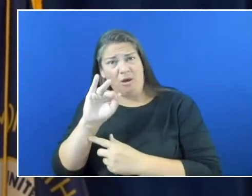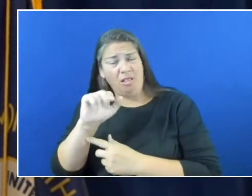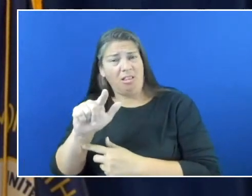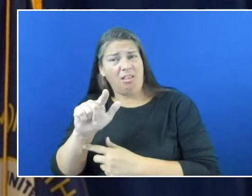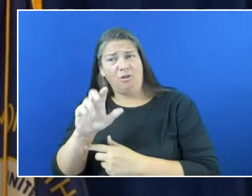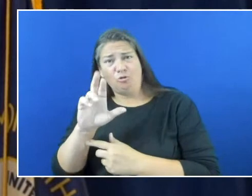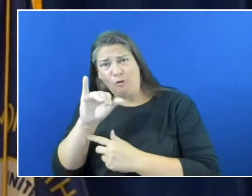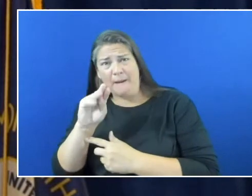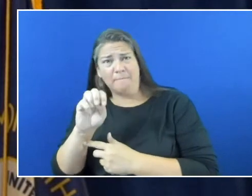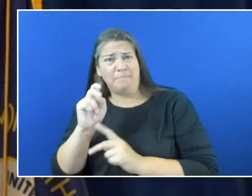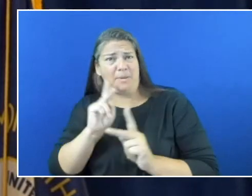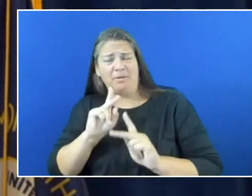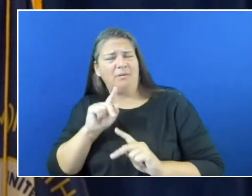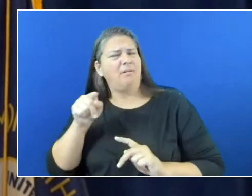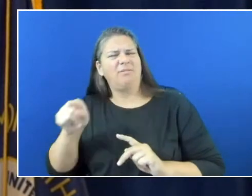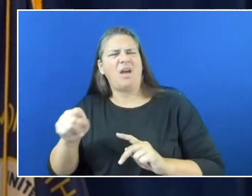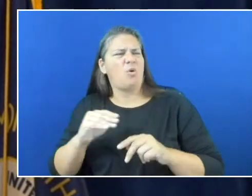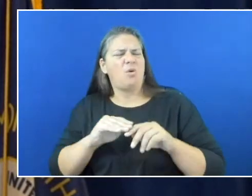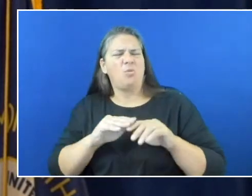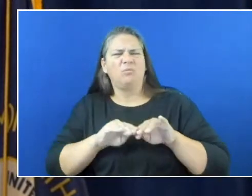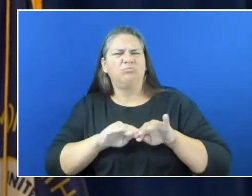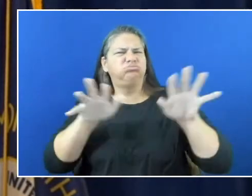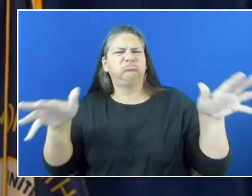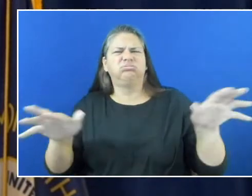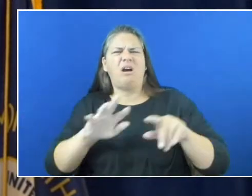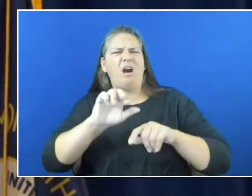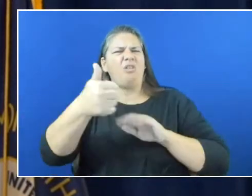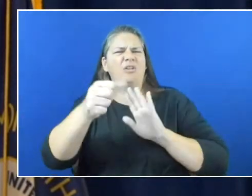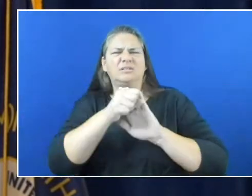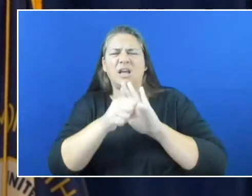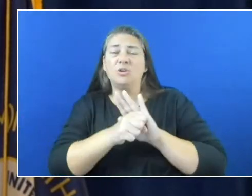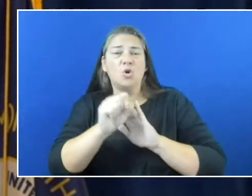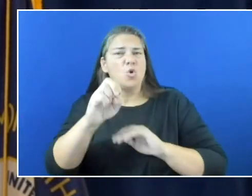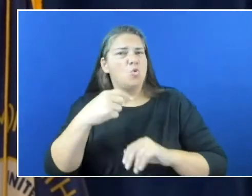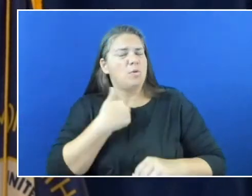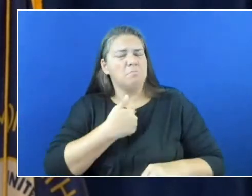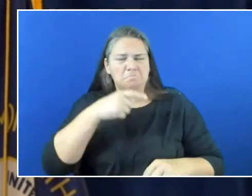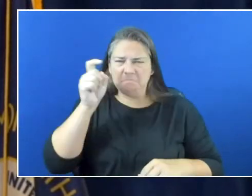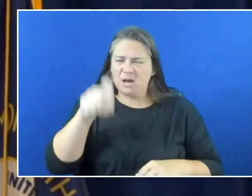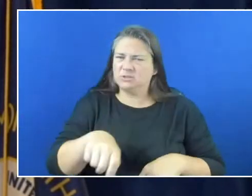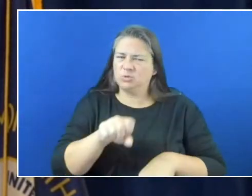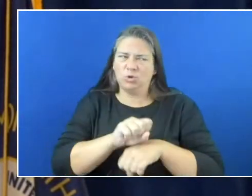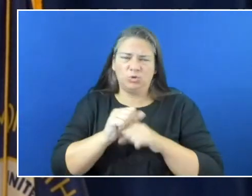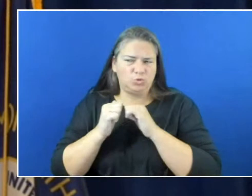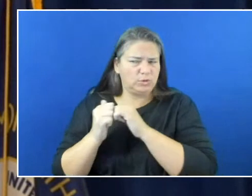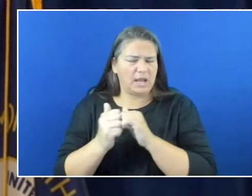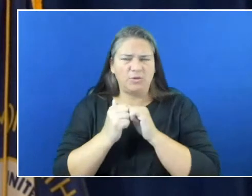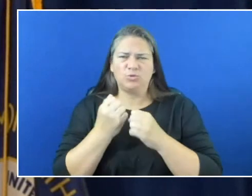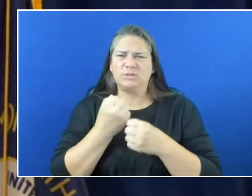and by God, we got to work together when it comes to saving our people and saving our children.